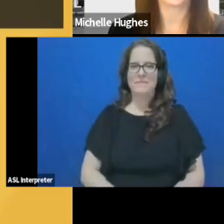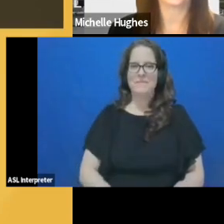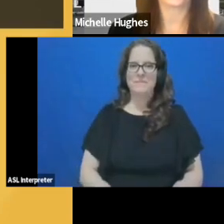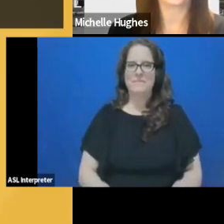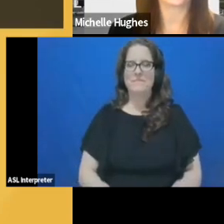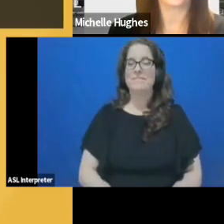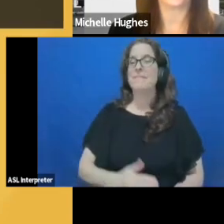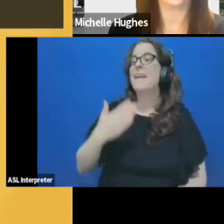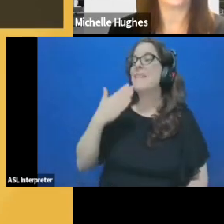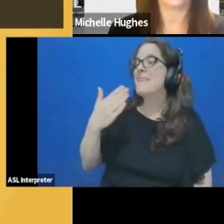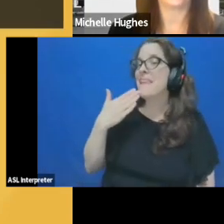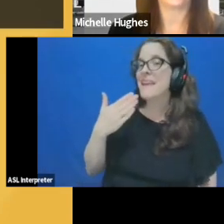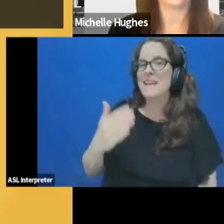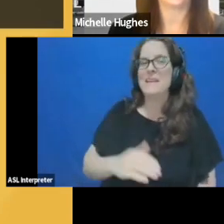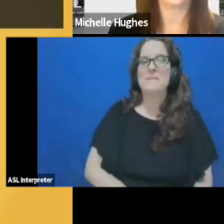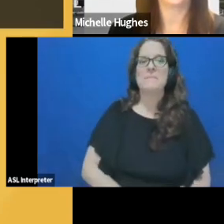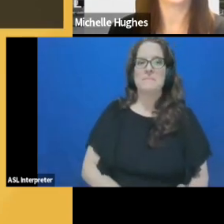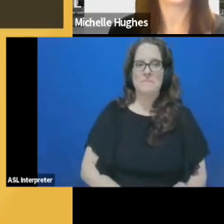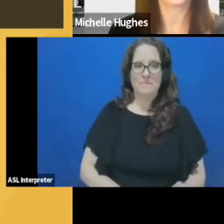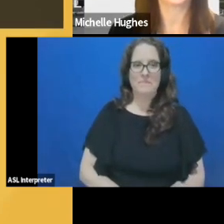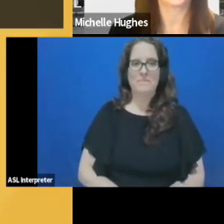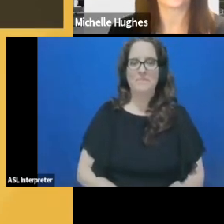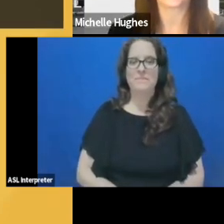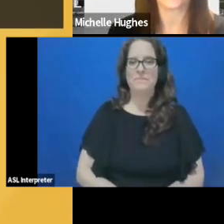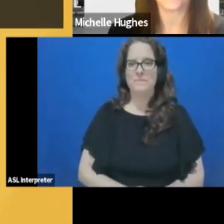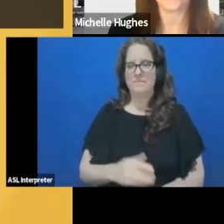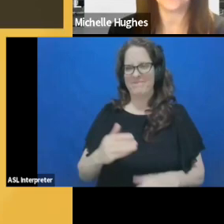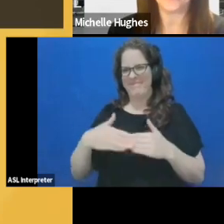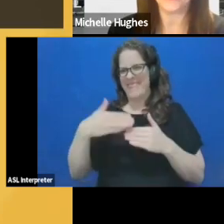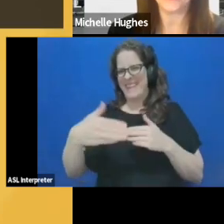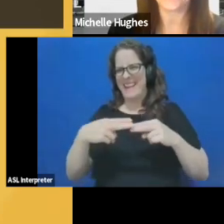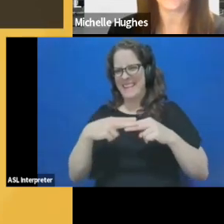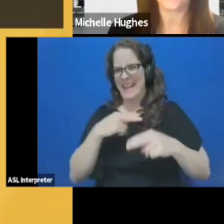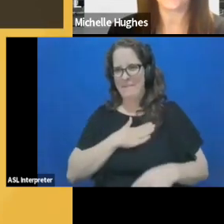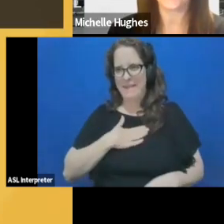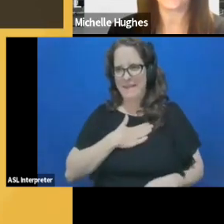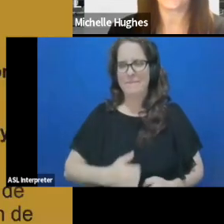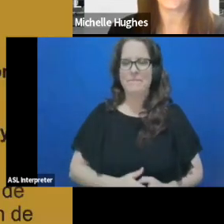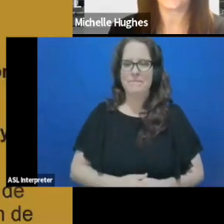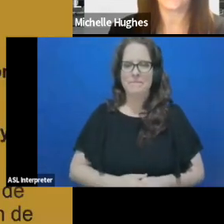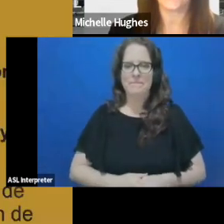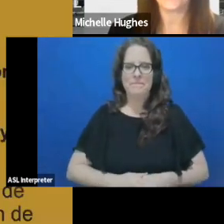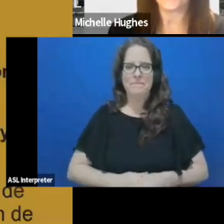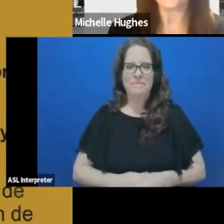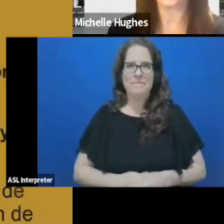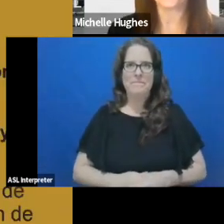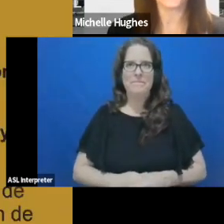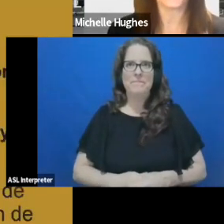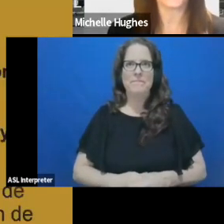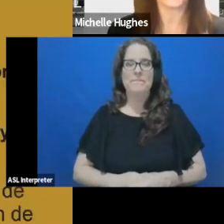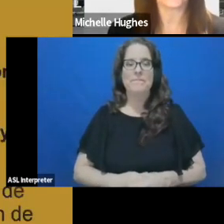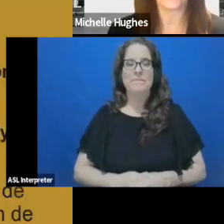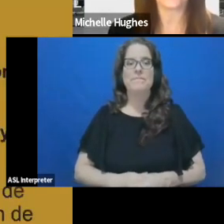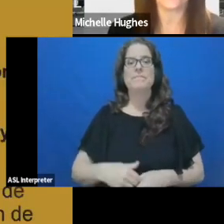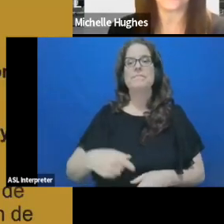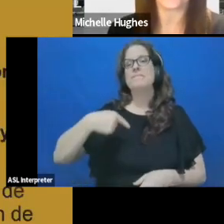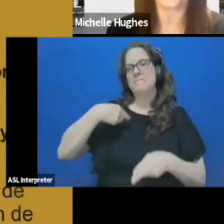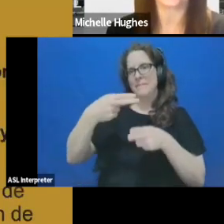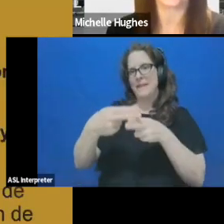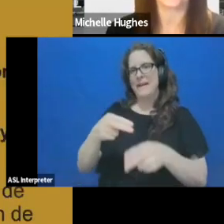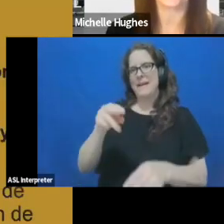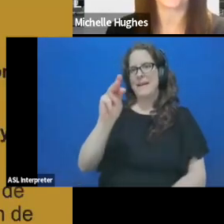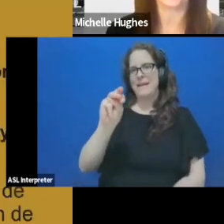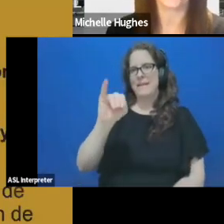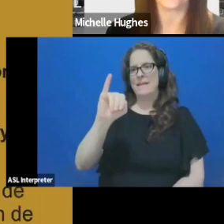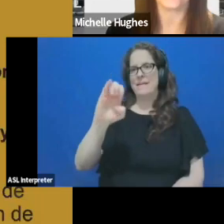And good evening, everyone. You can go to the next slide, please. I'm Michelle Hughes, Client Advisor